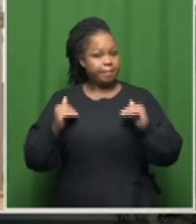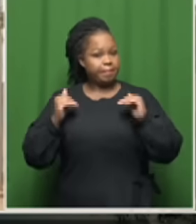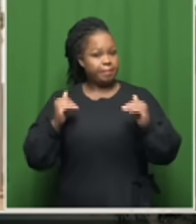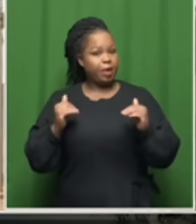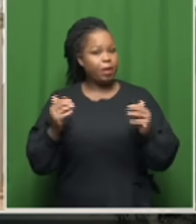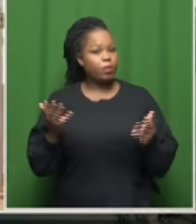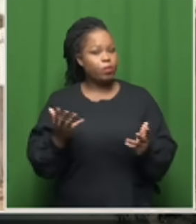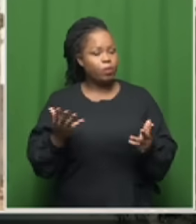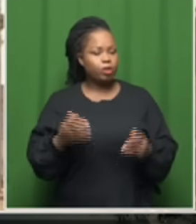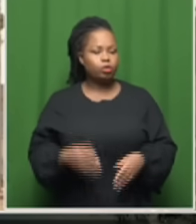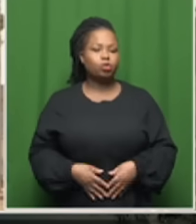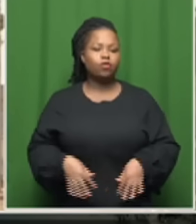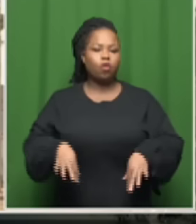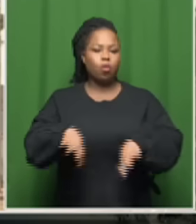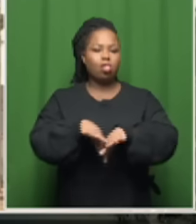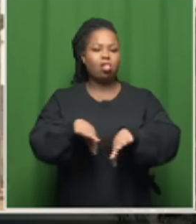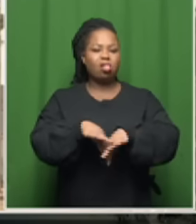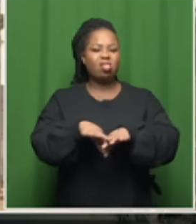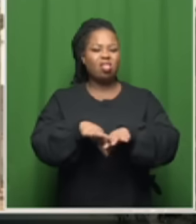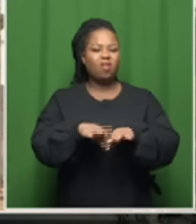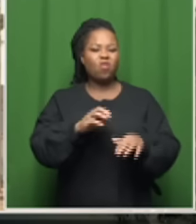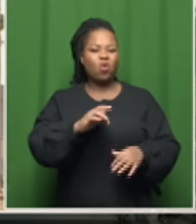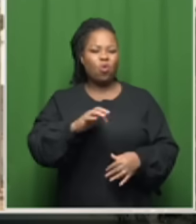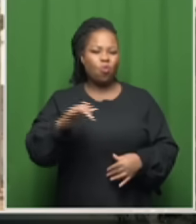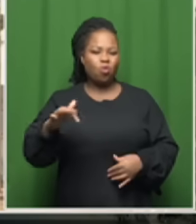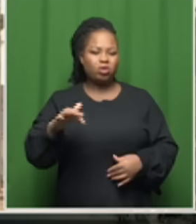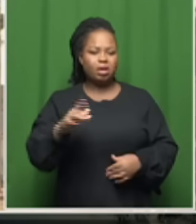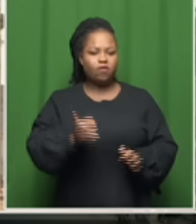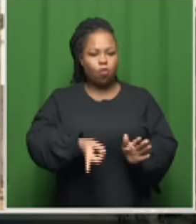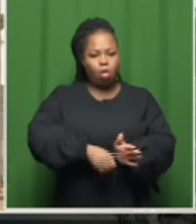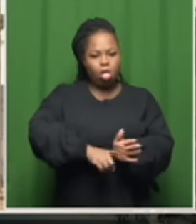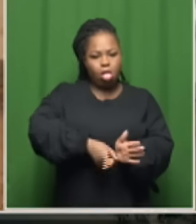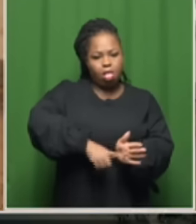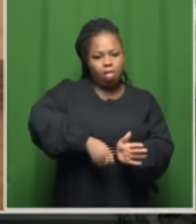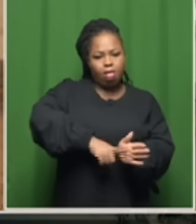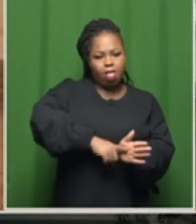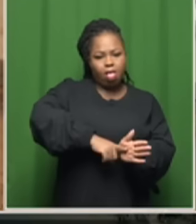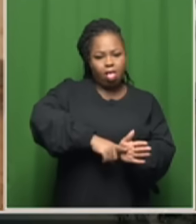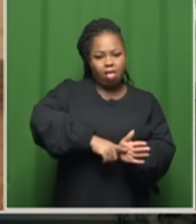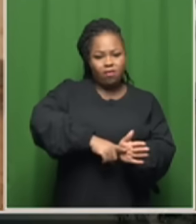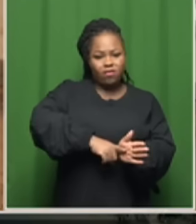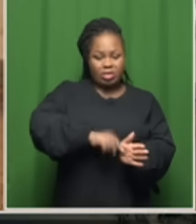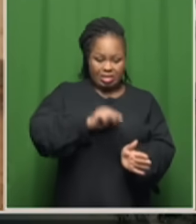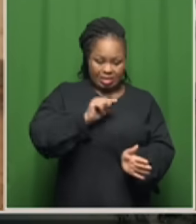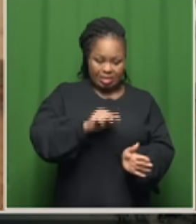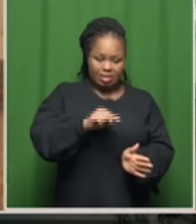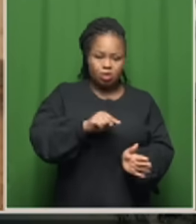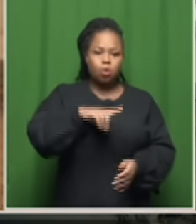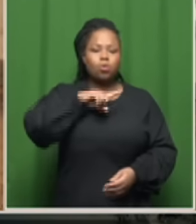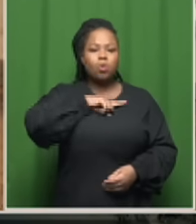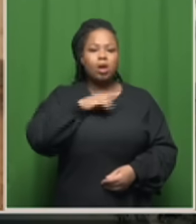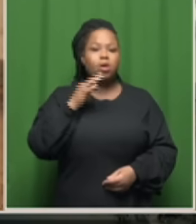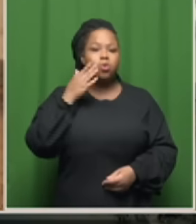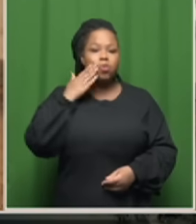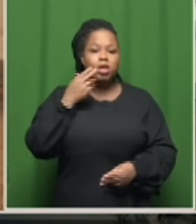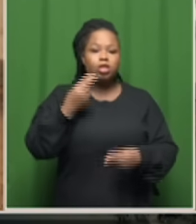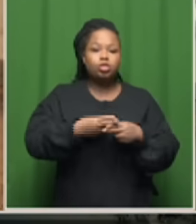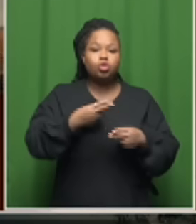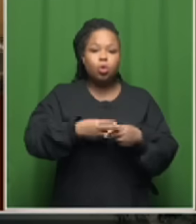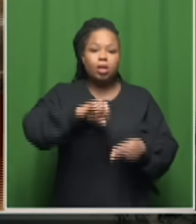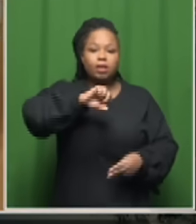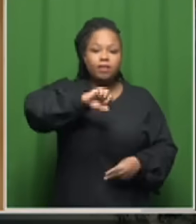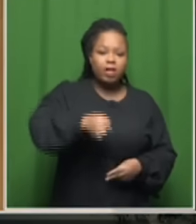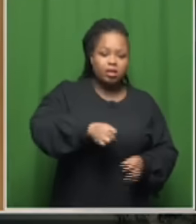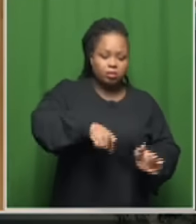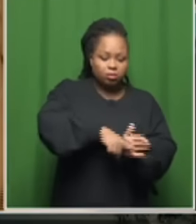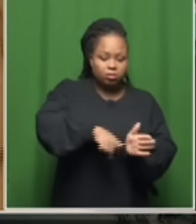the wastewater treatment works because the urinals of our people and excretions, they go to wastewater treatment works. Yeah. But it's